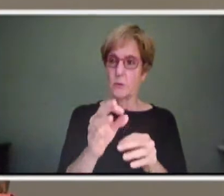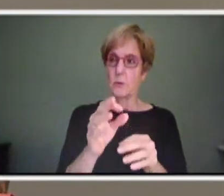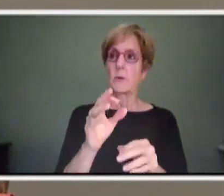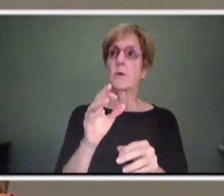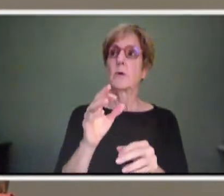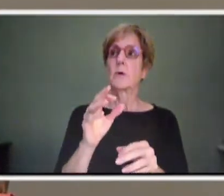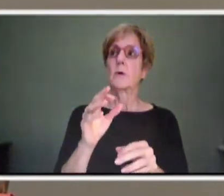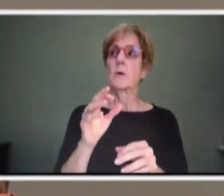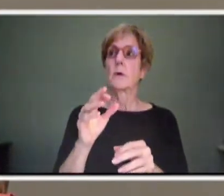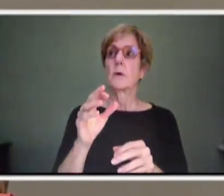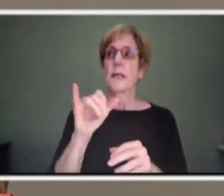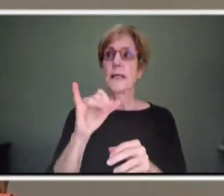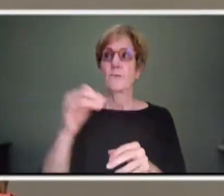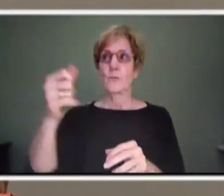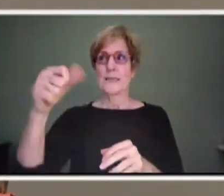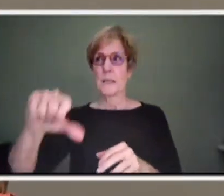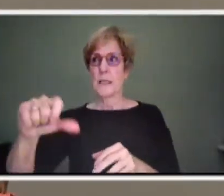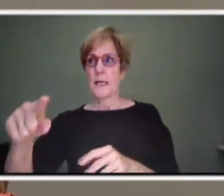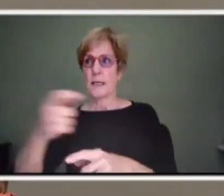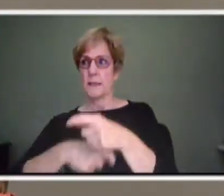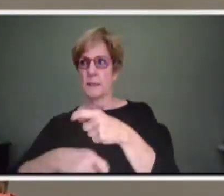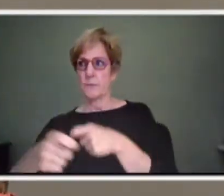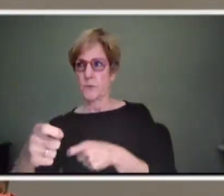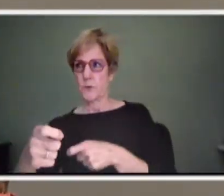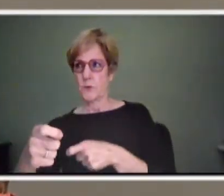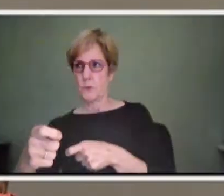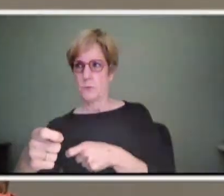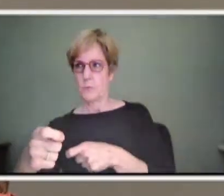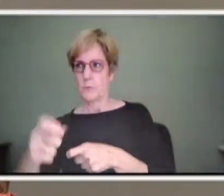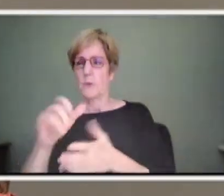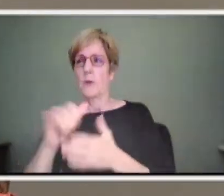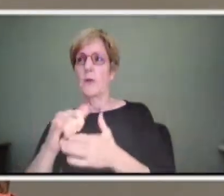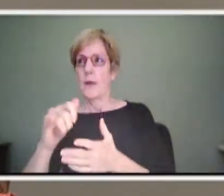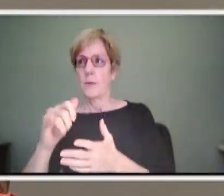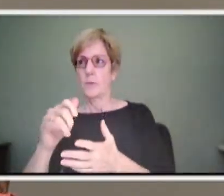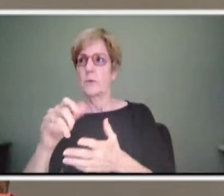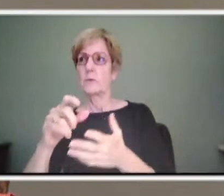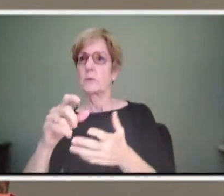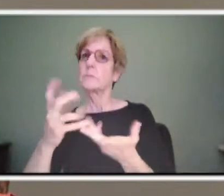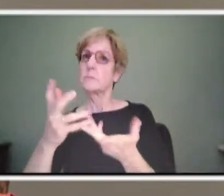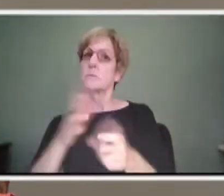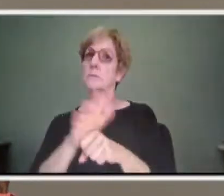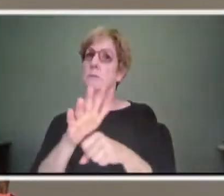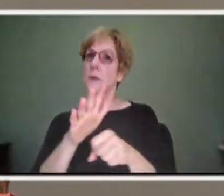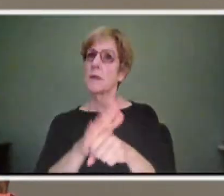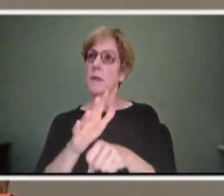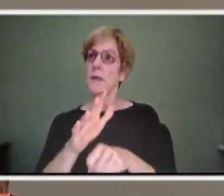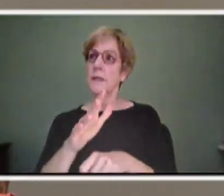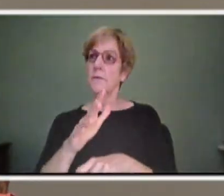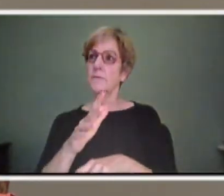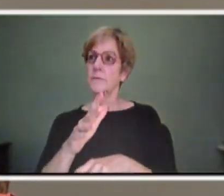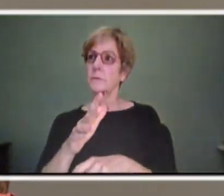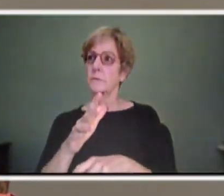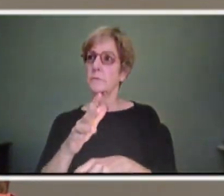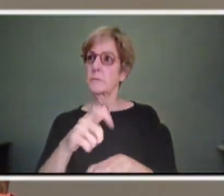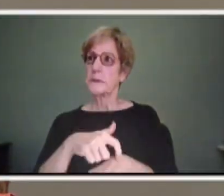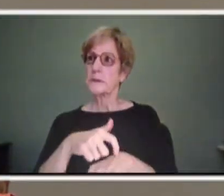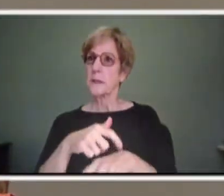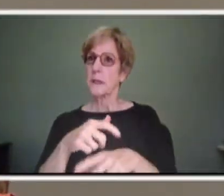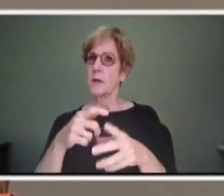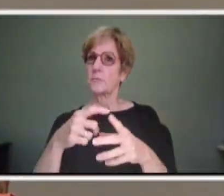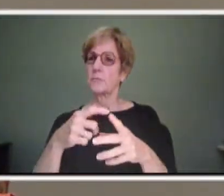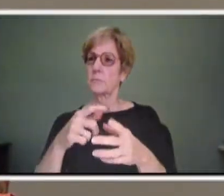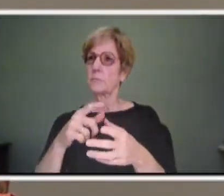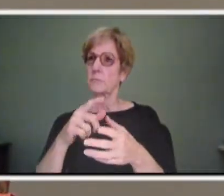this substitute motion. That will provide ample time for all of us to become up to date with